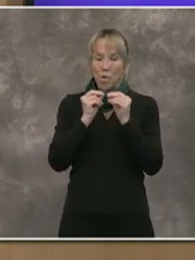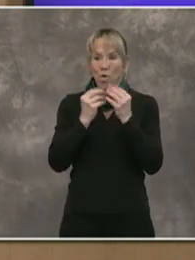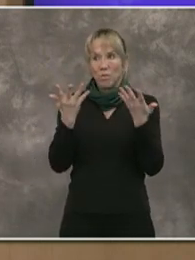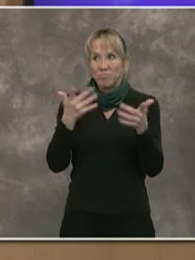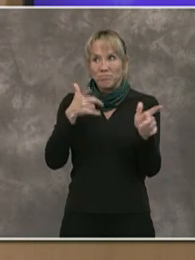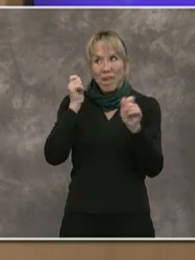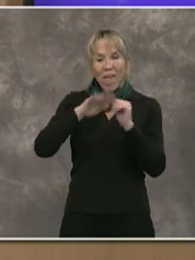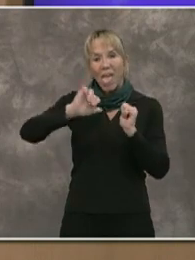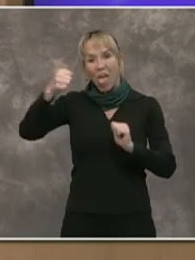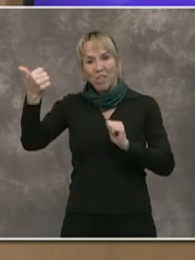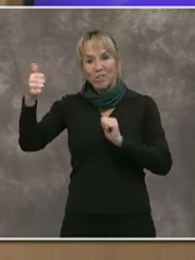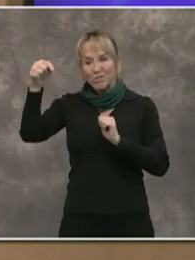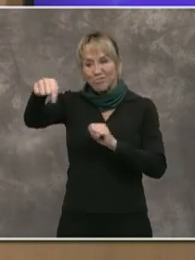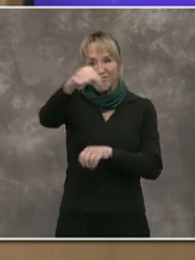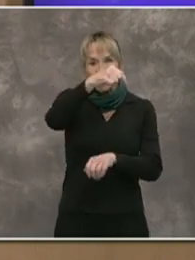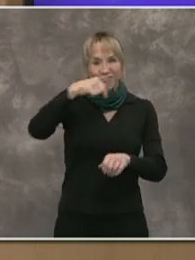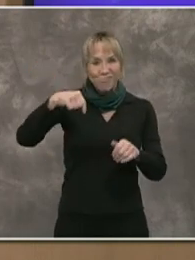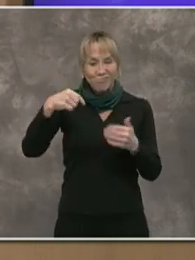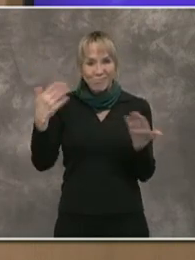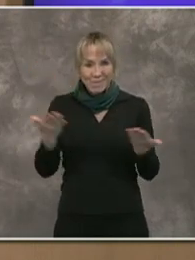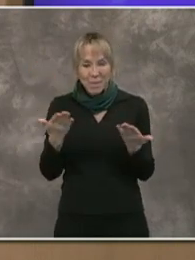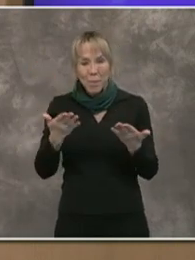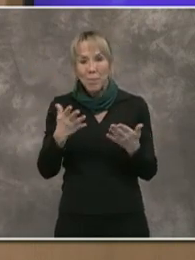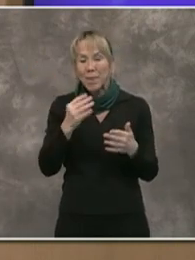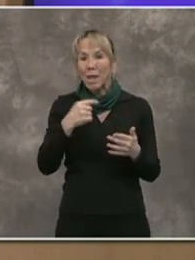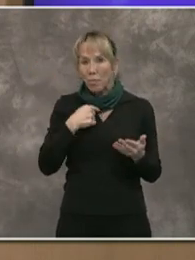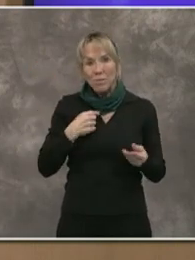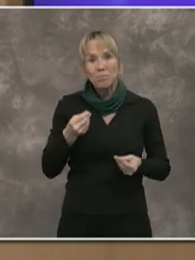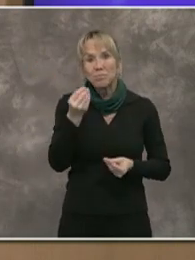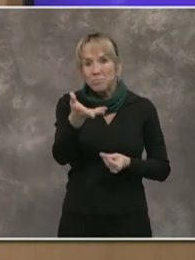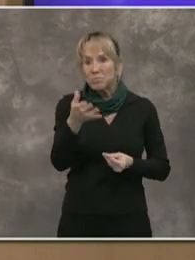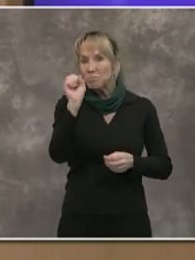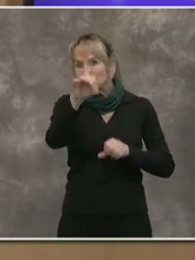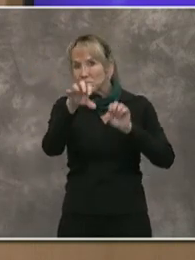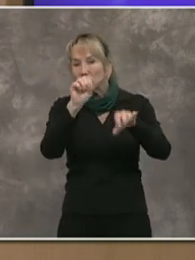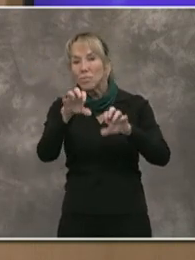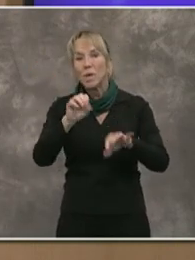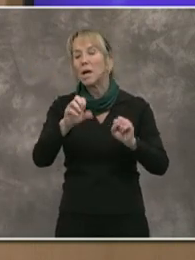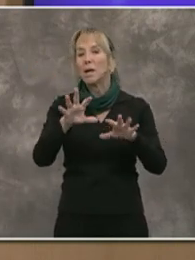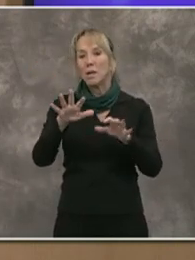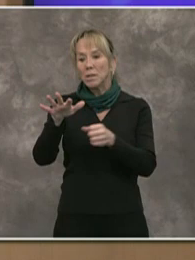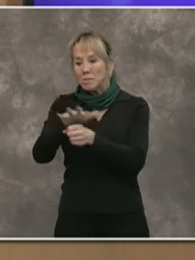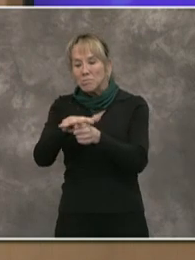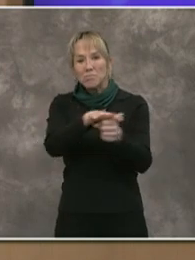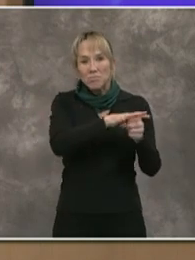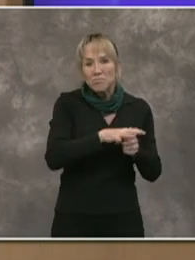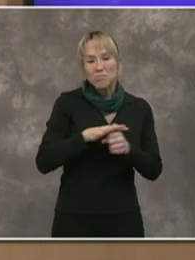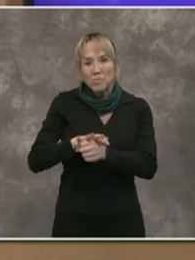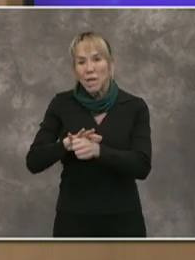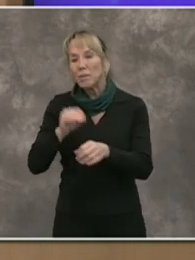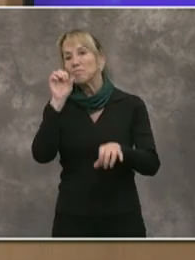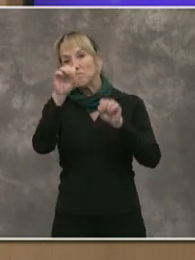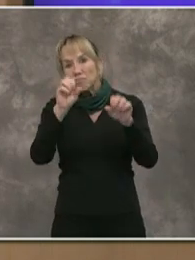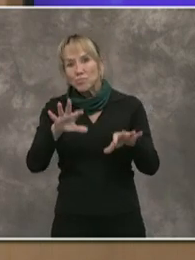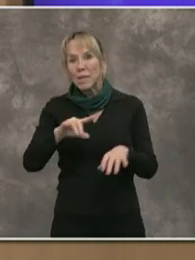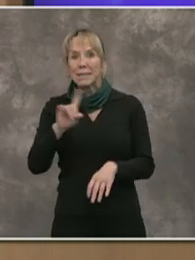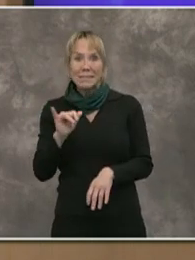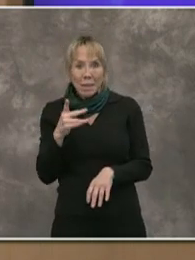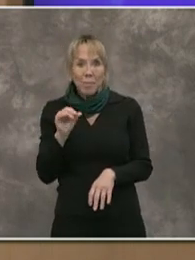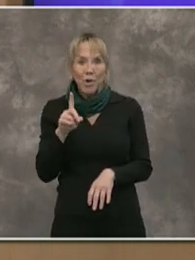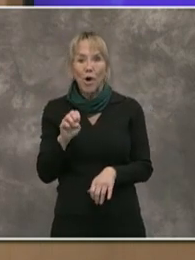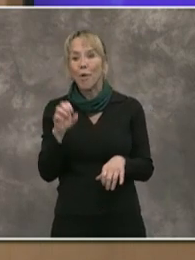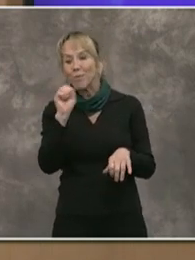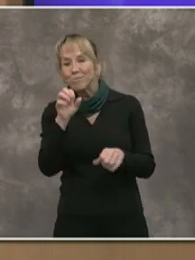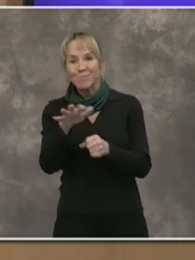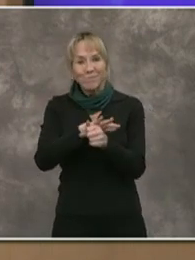other jurisdictions have, at providing the total positives and then breaking those down by jurisdiction, and then breaking those down by zip code, and